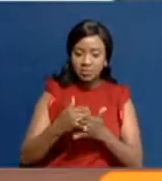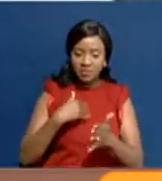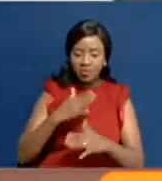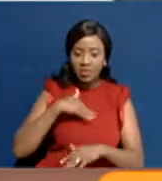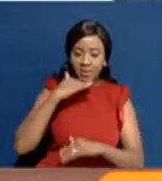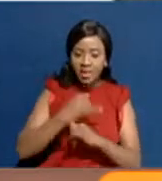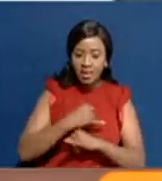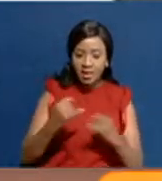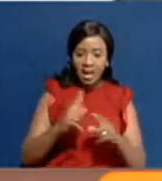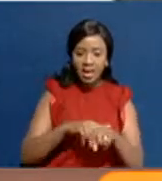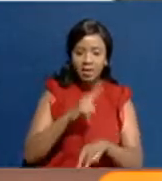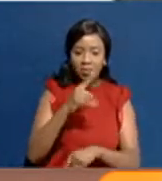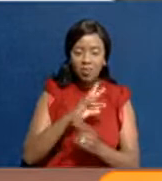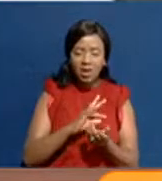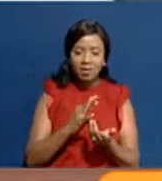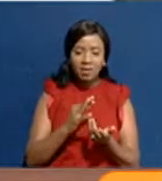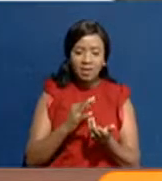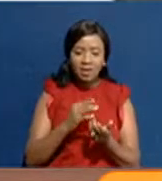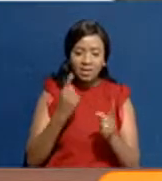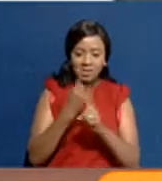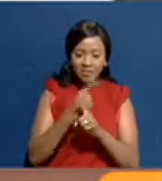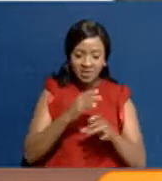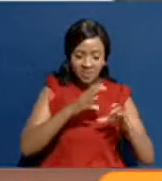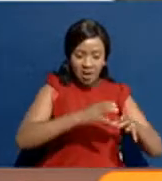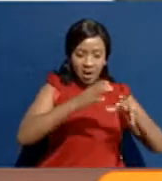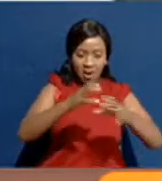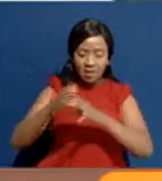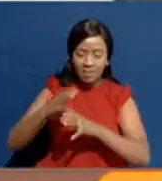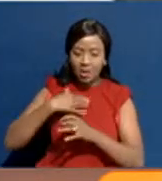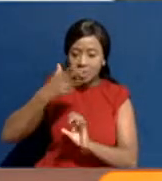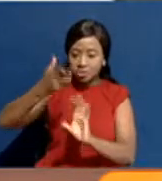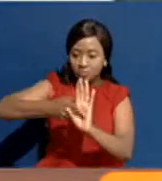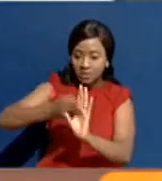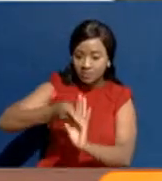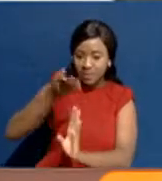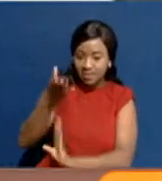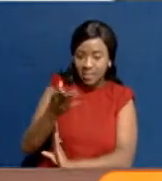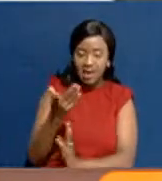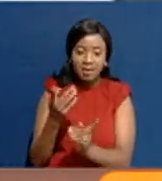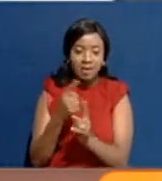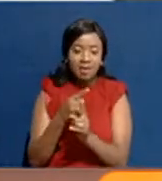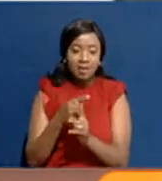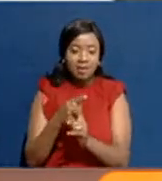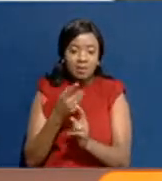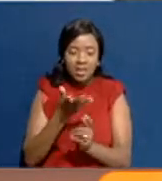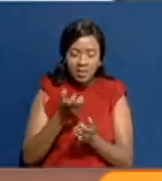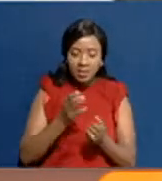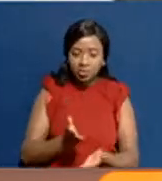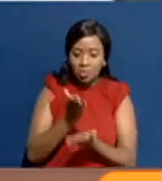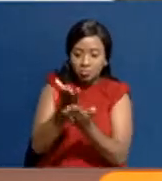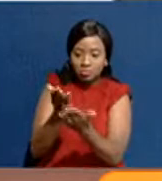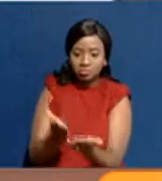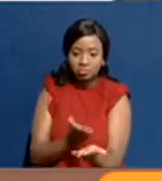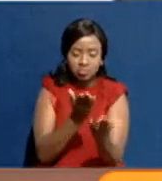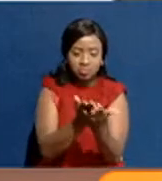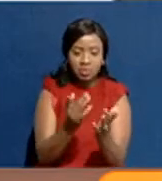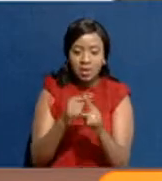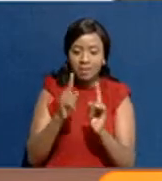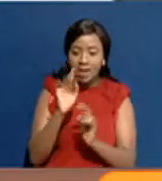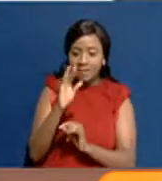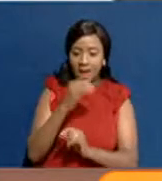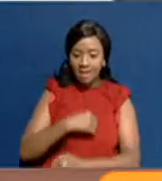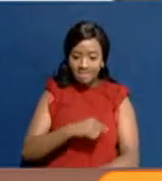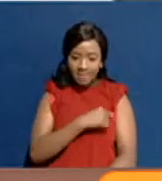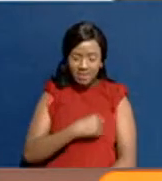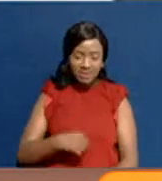when firms that were interested in bidding for these nets were supposed to be filing their responses. So for her, her mistake was that